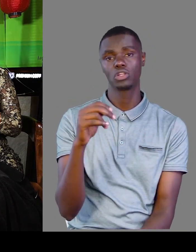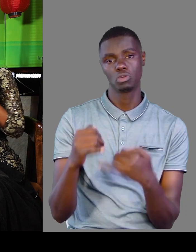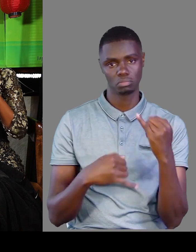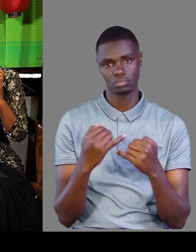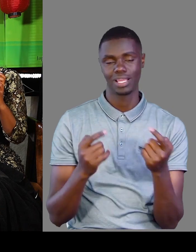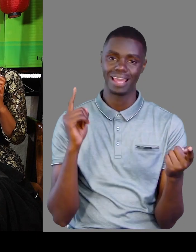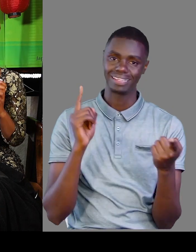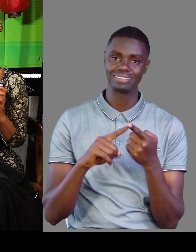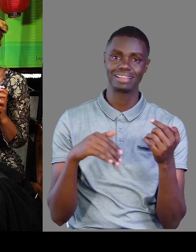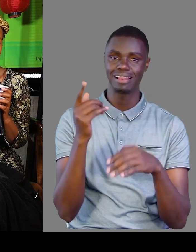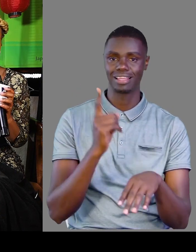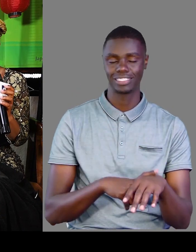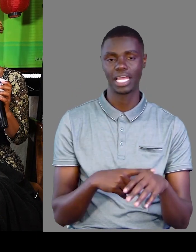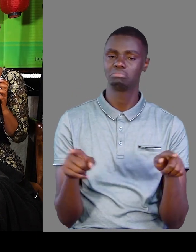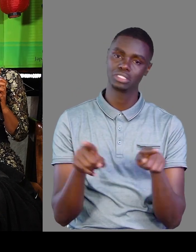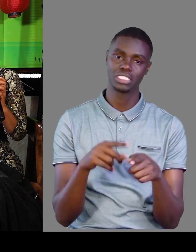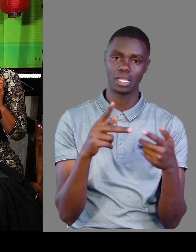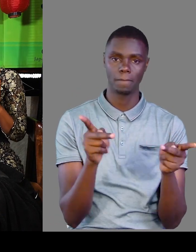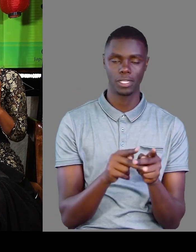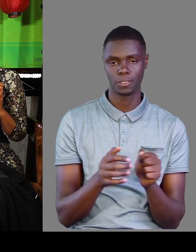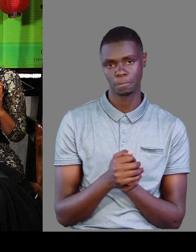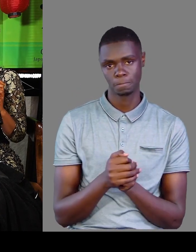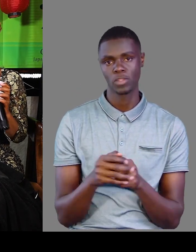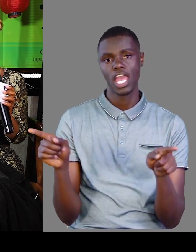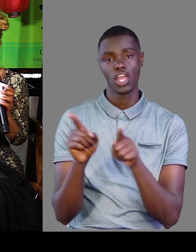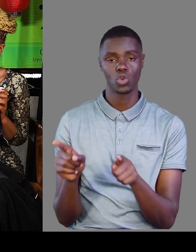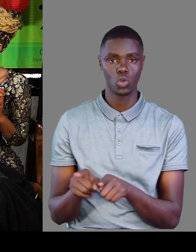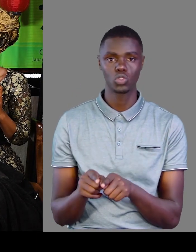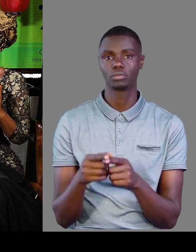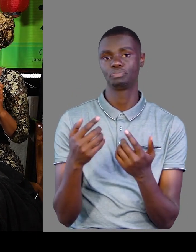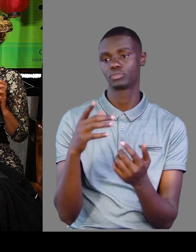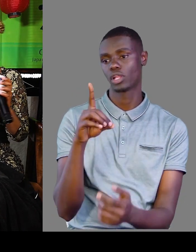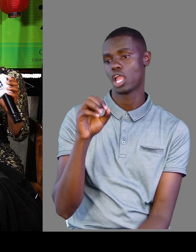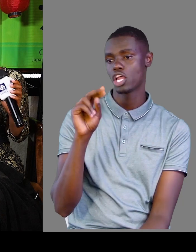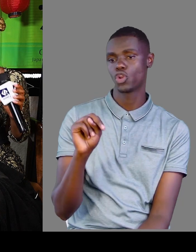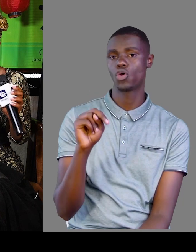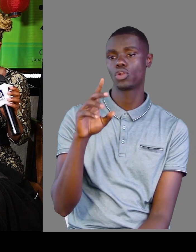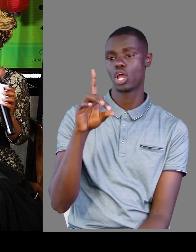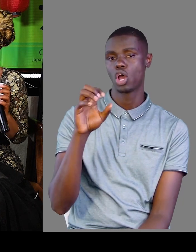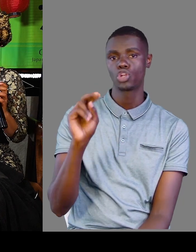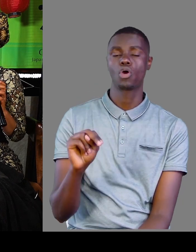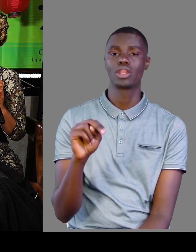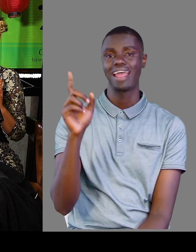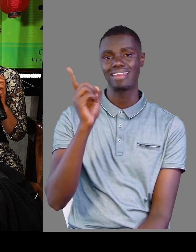Mimi nataka kushukuru each and every person who has made time to come and join us here at the Vibe Check Pod. I want to give a big shout out to